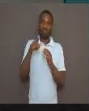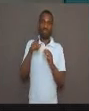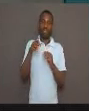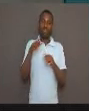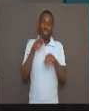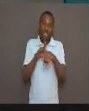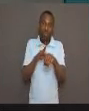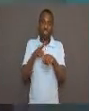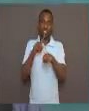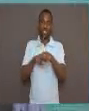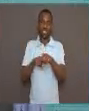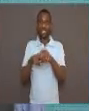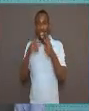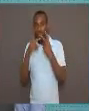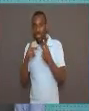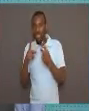them.